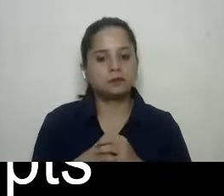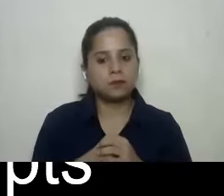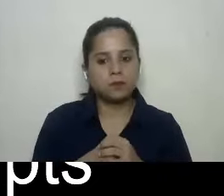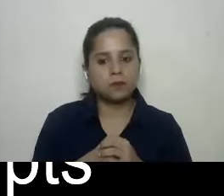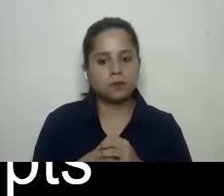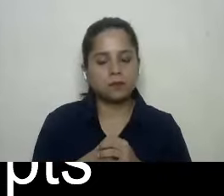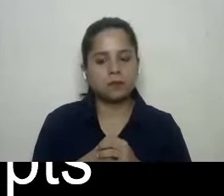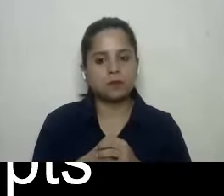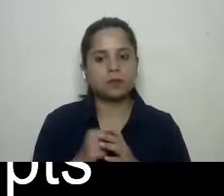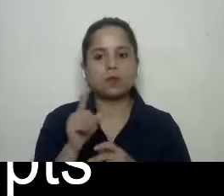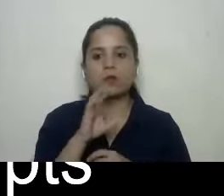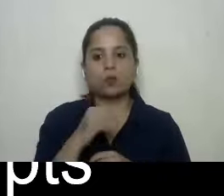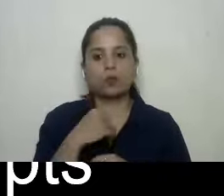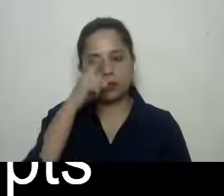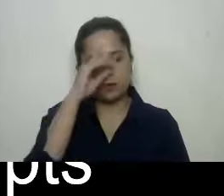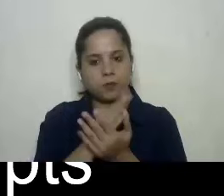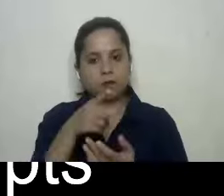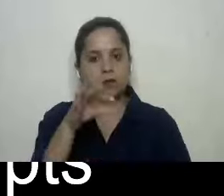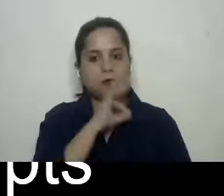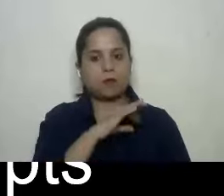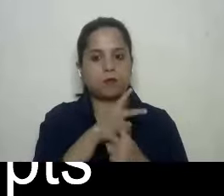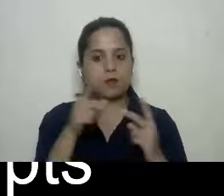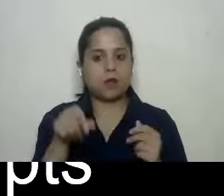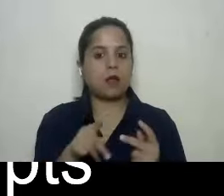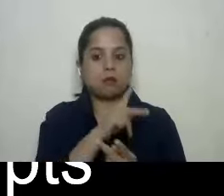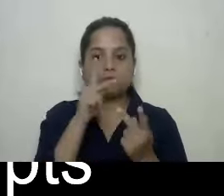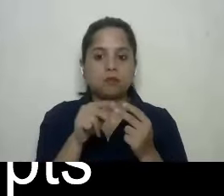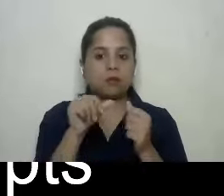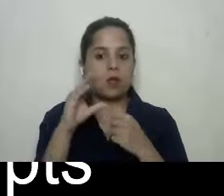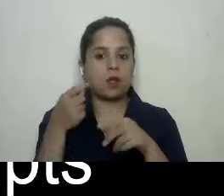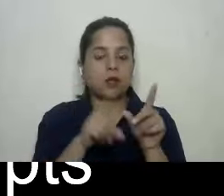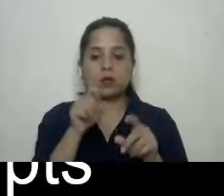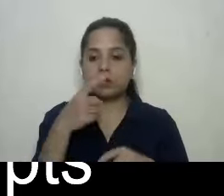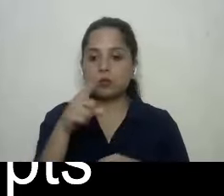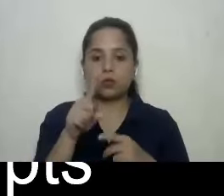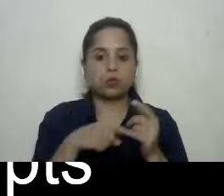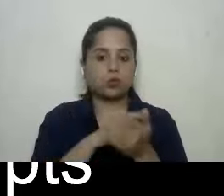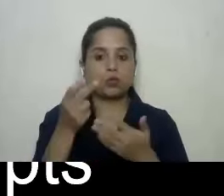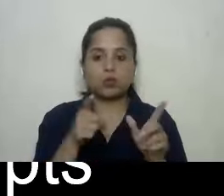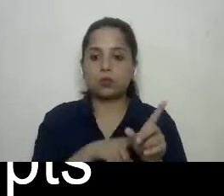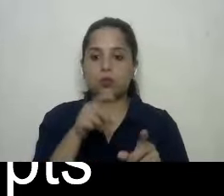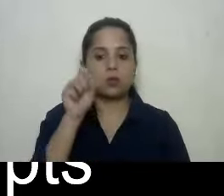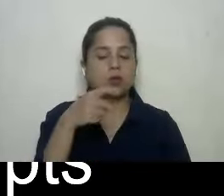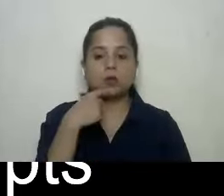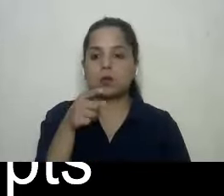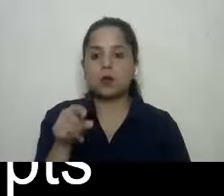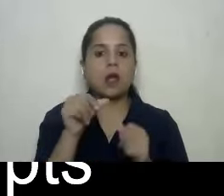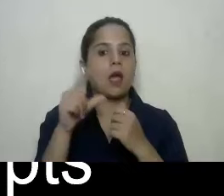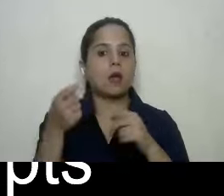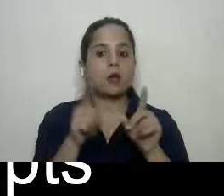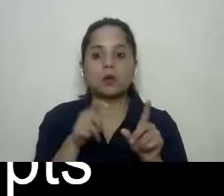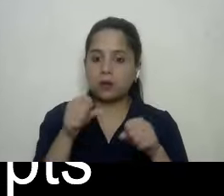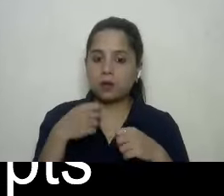I truly believe in one of your advantages as accuracy. Yes, that's correct, Johnny. It's not accurate, and that is why we have